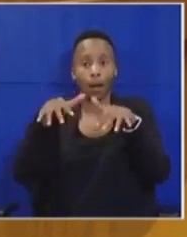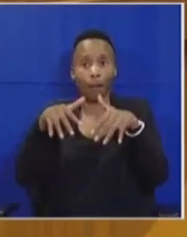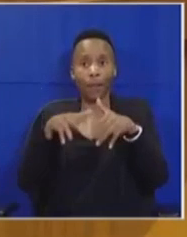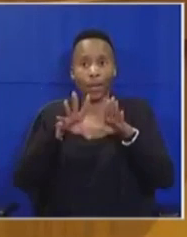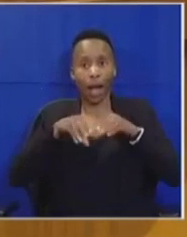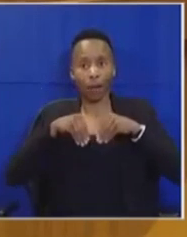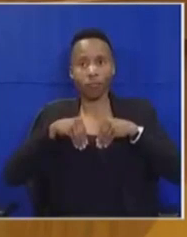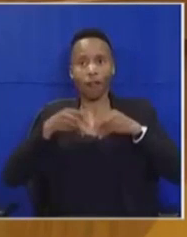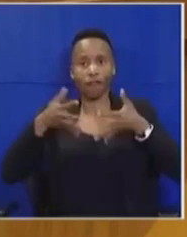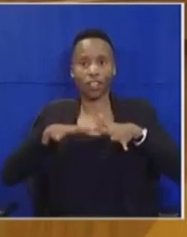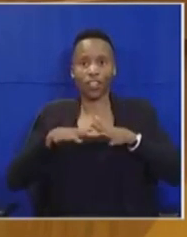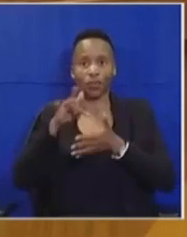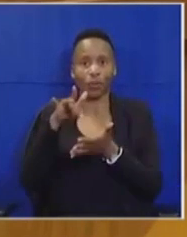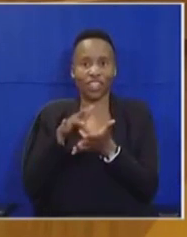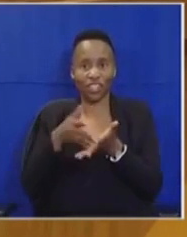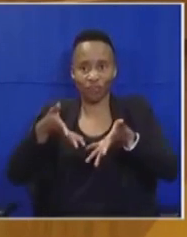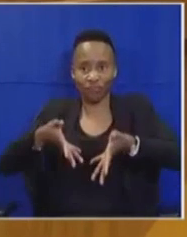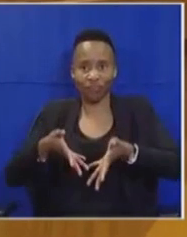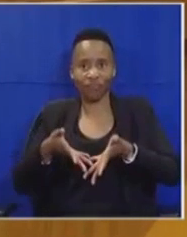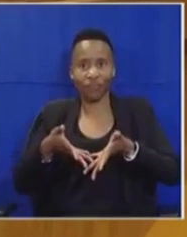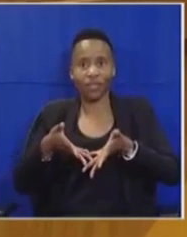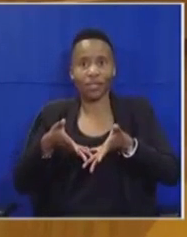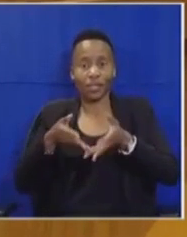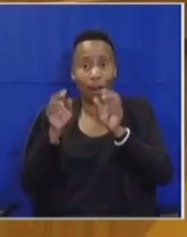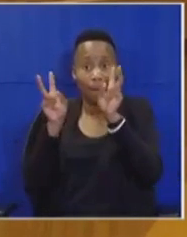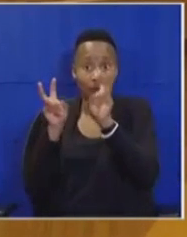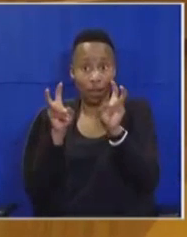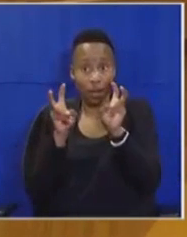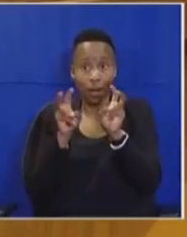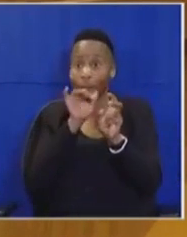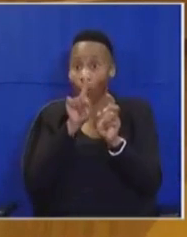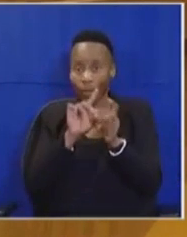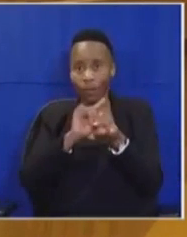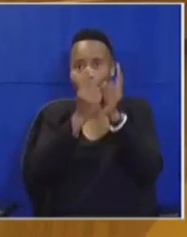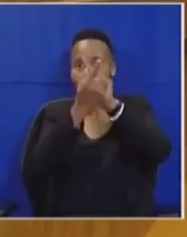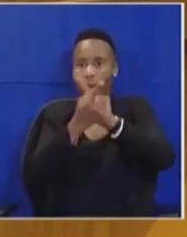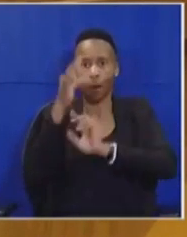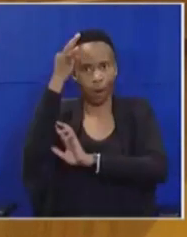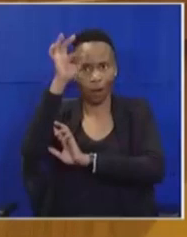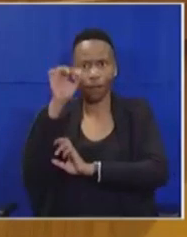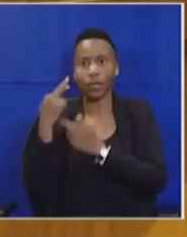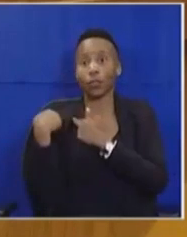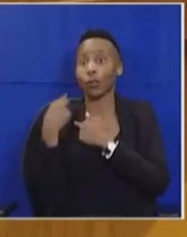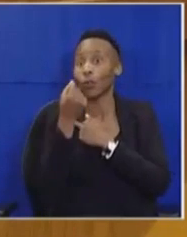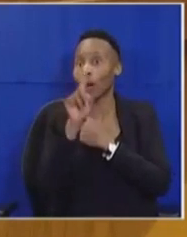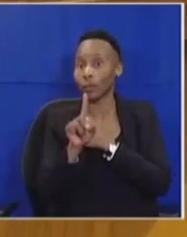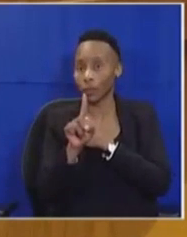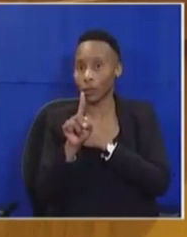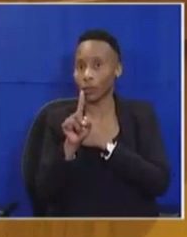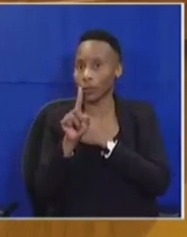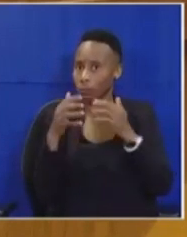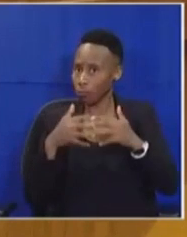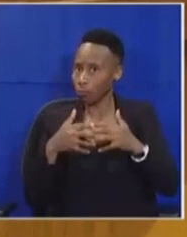on this matter, it will become government's responsibility to implement. As I